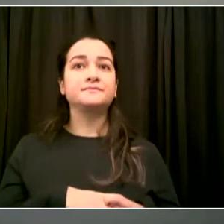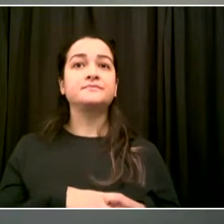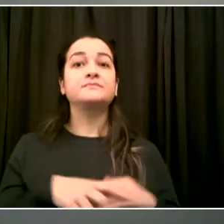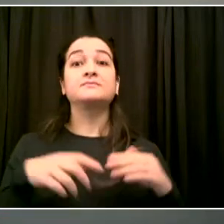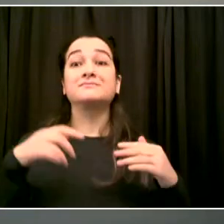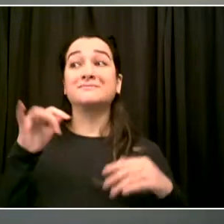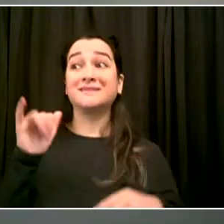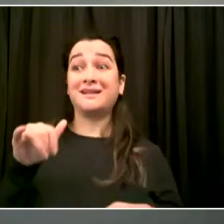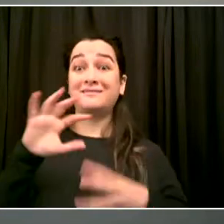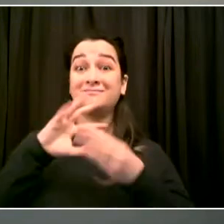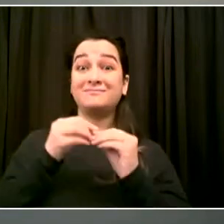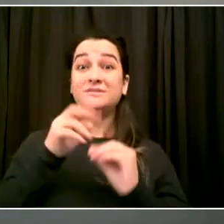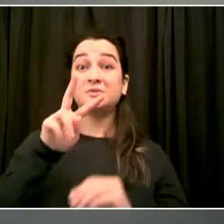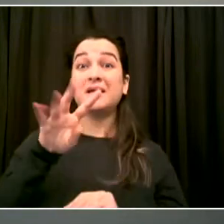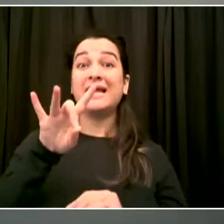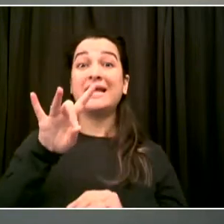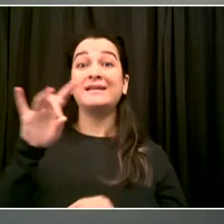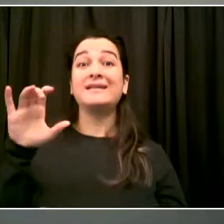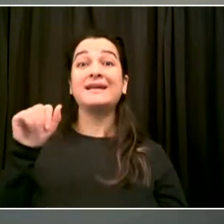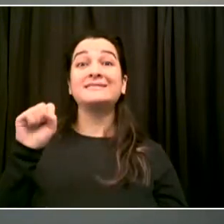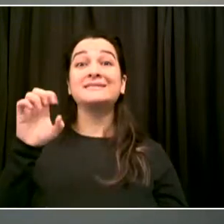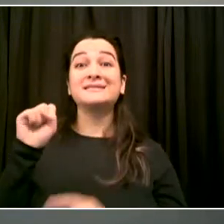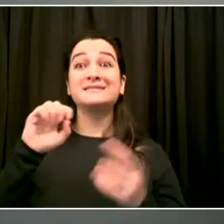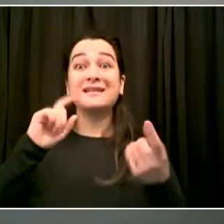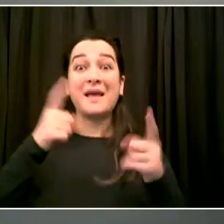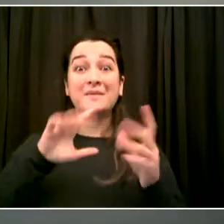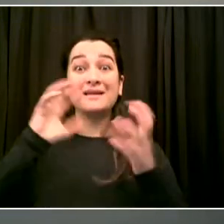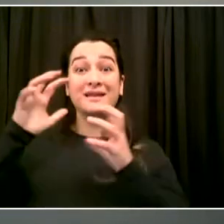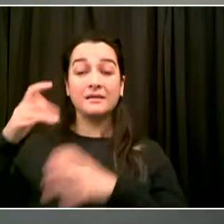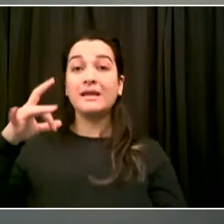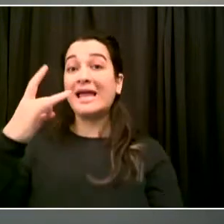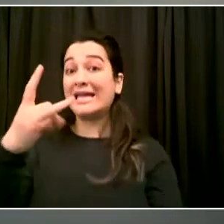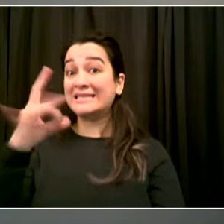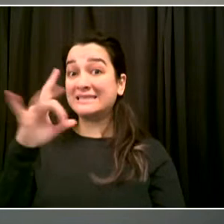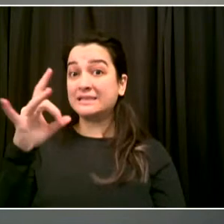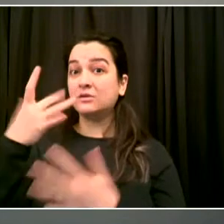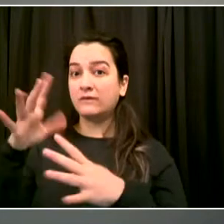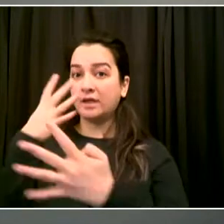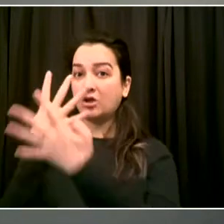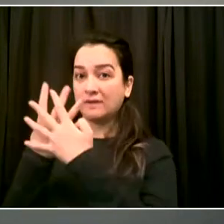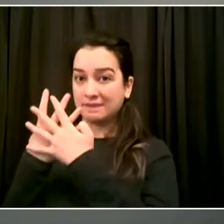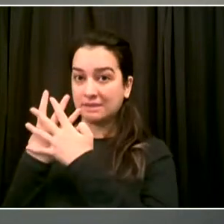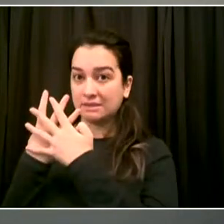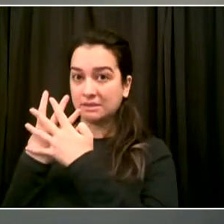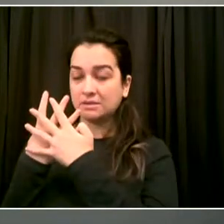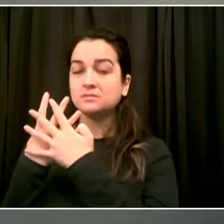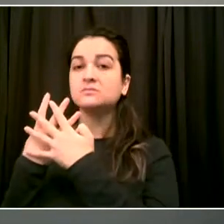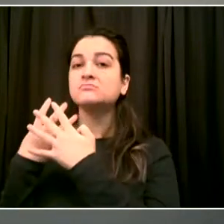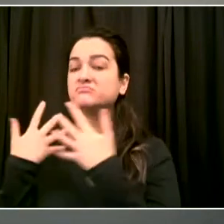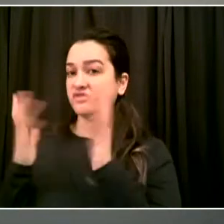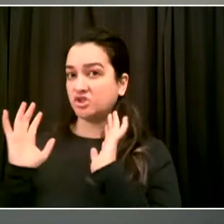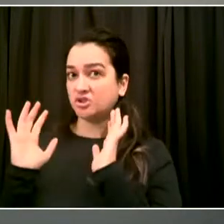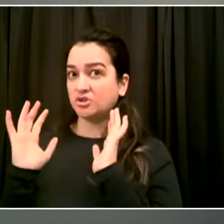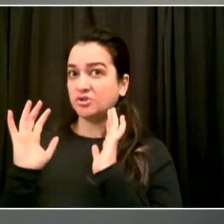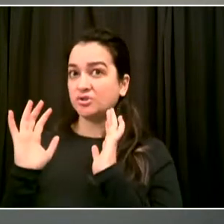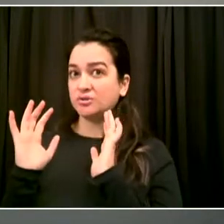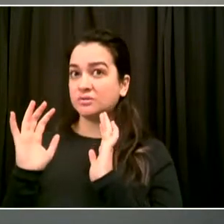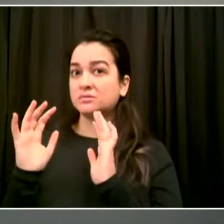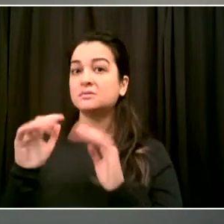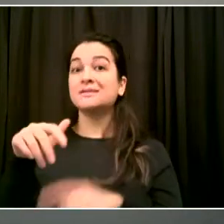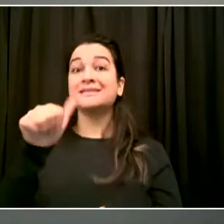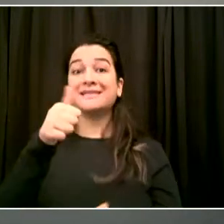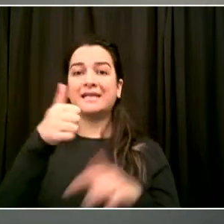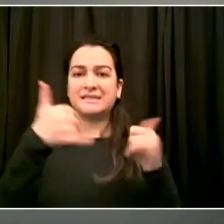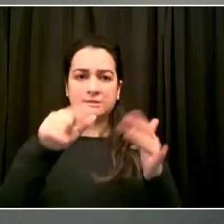of 28, but most of the investigations are still active. Out of the pending 28 arrests that we made, they're